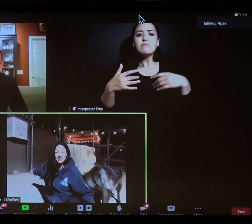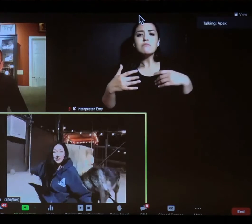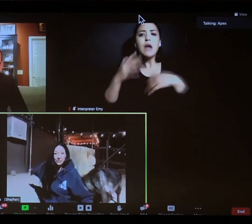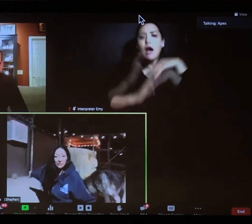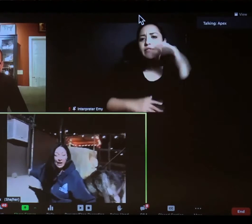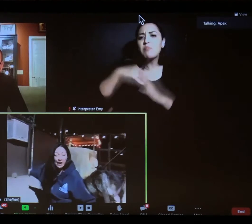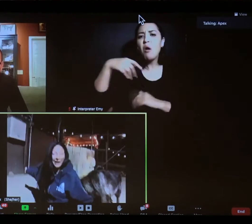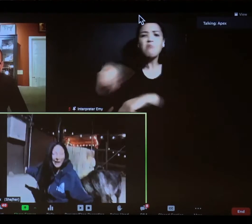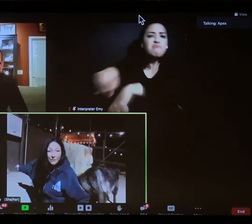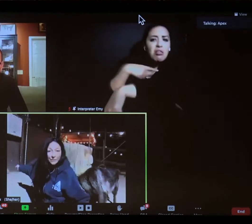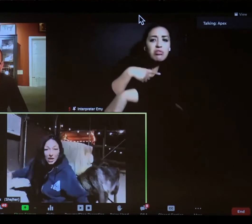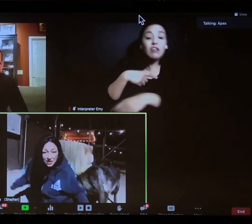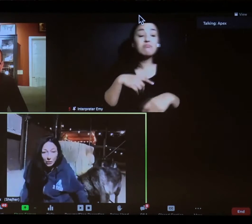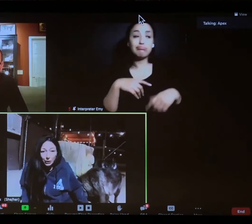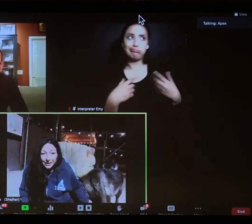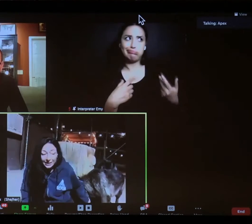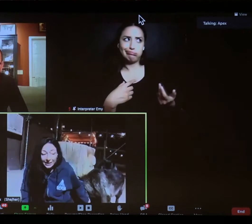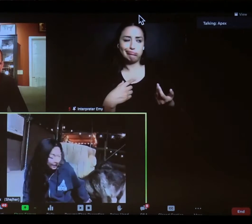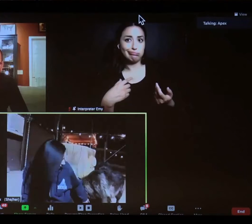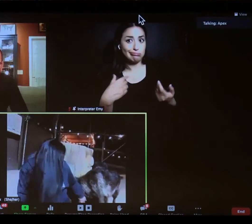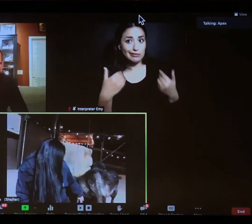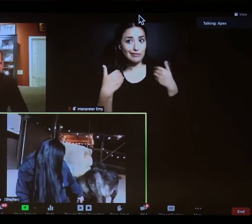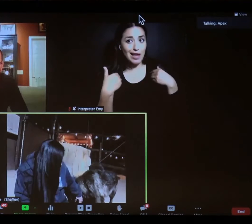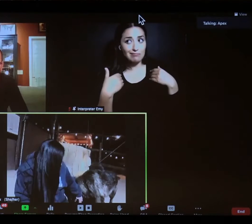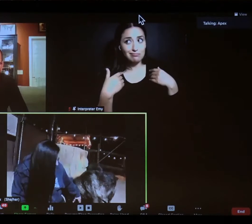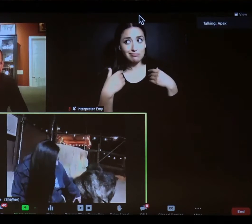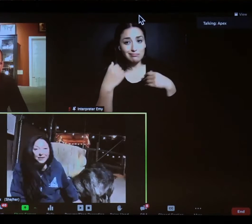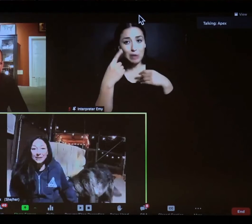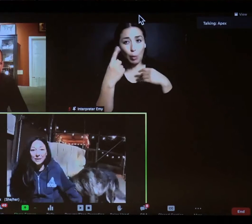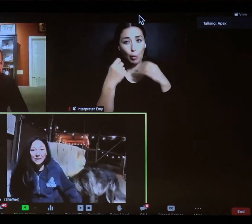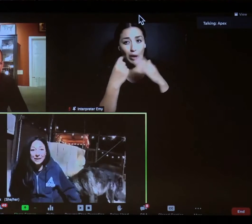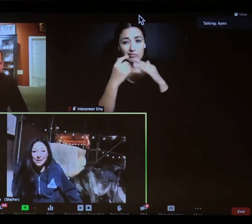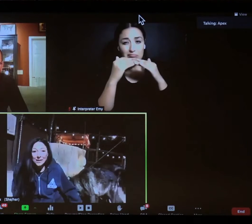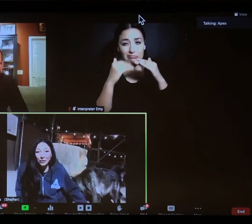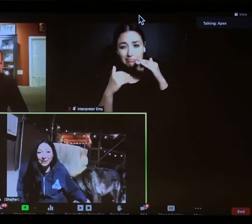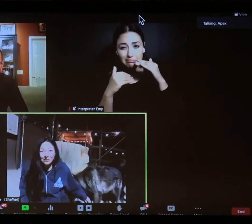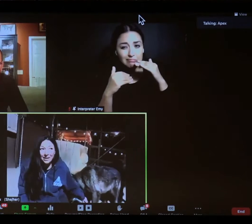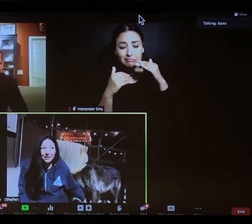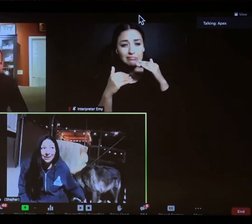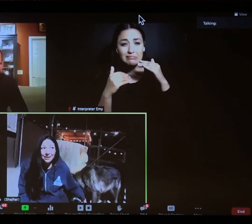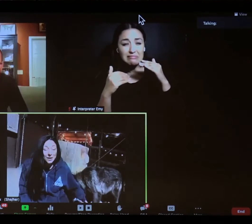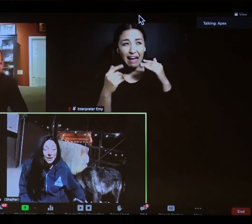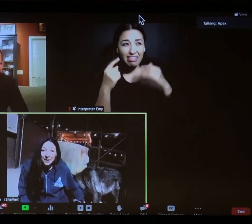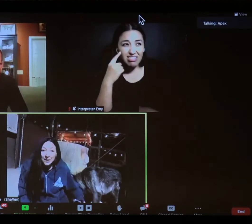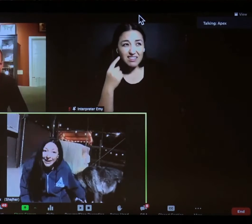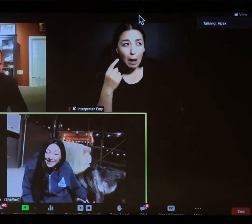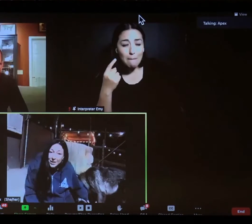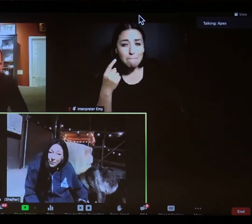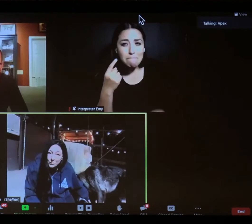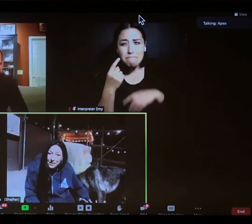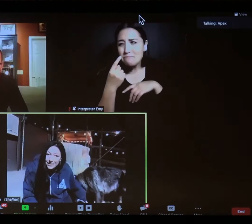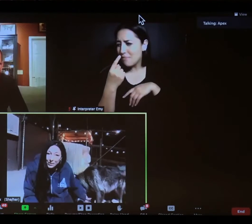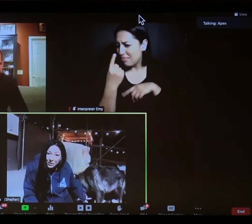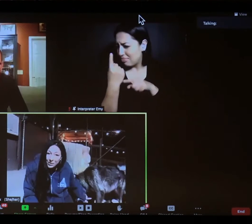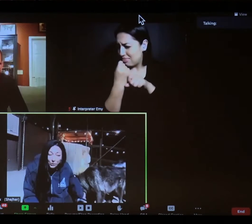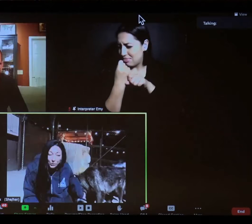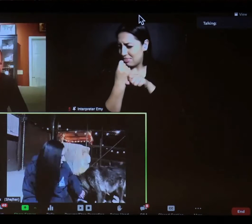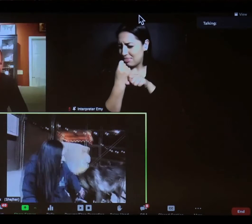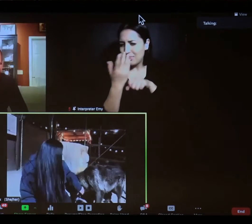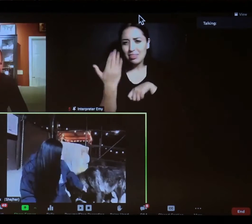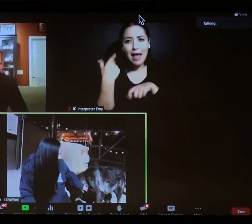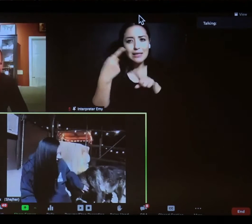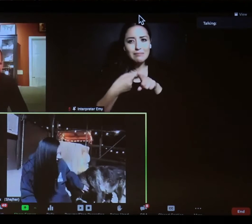mean, we've had him just over a year. We had literally only had him for, I think, a month last year when we did Sedona Wolf